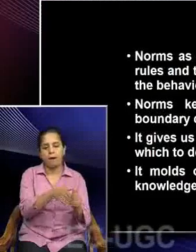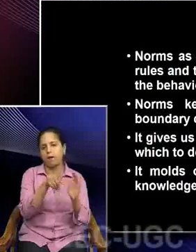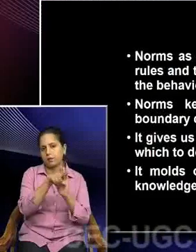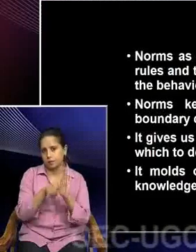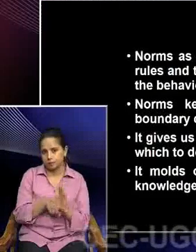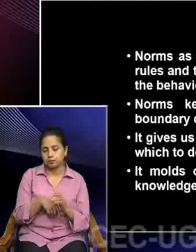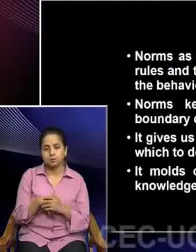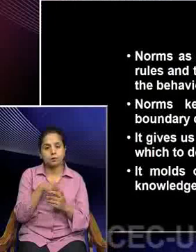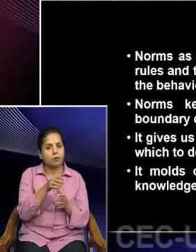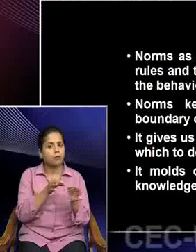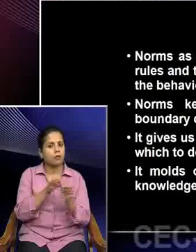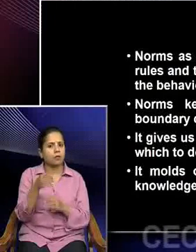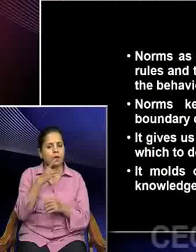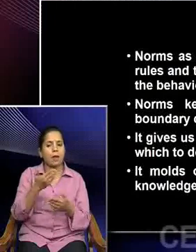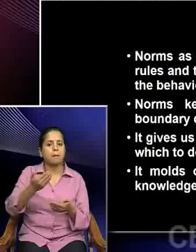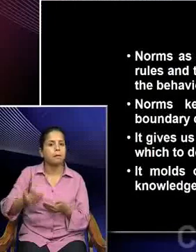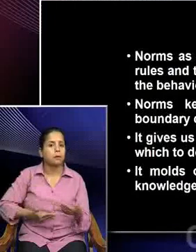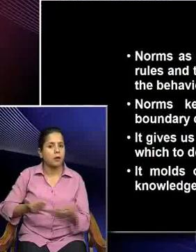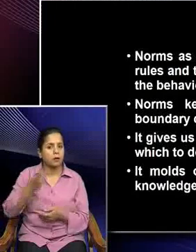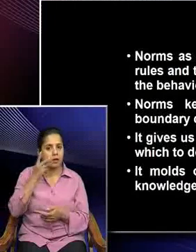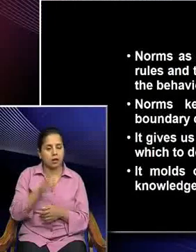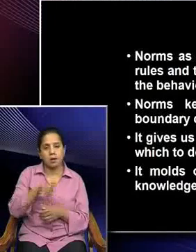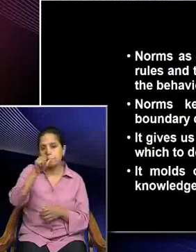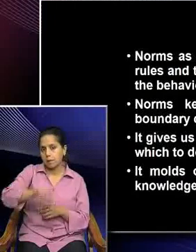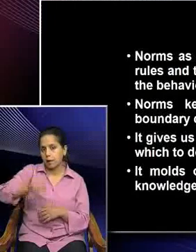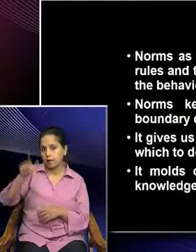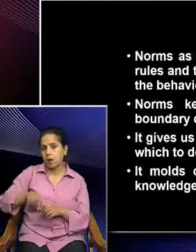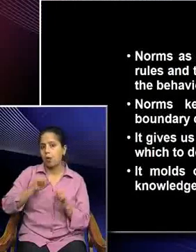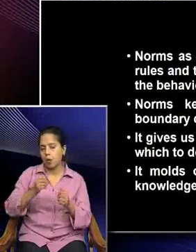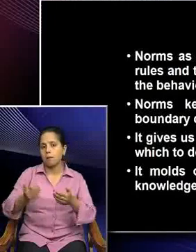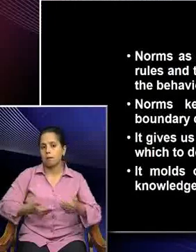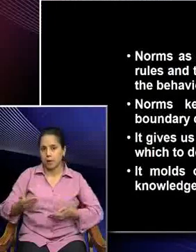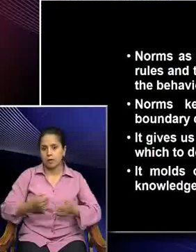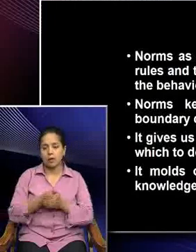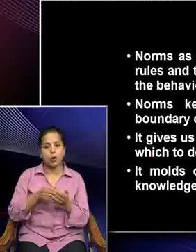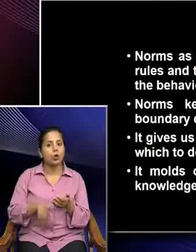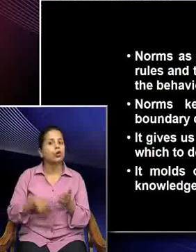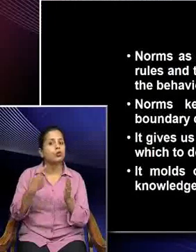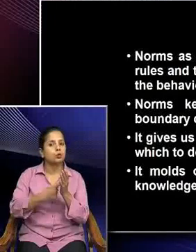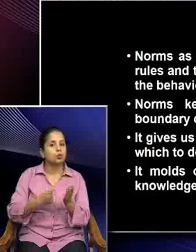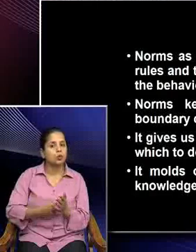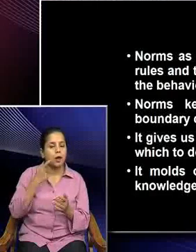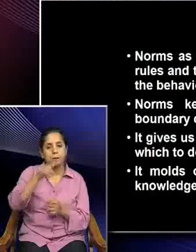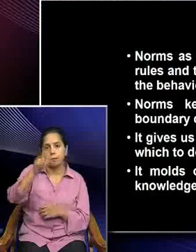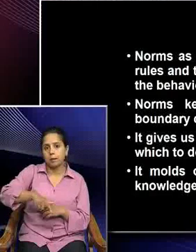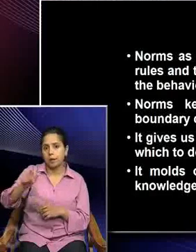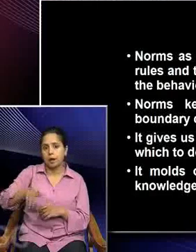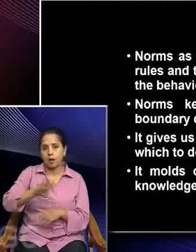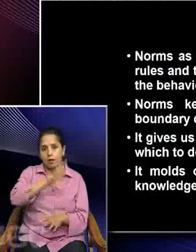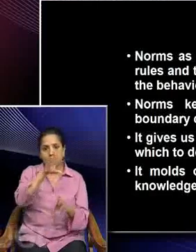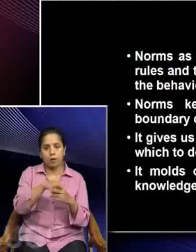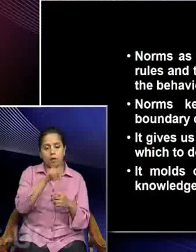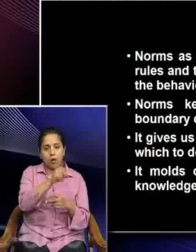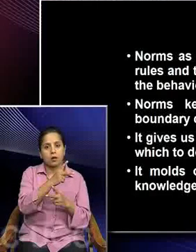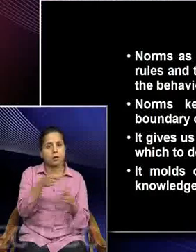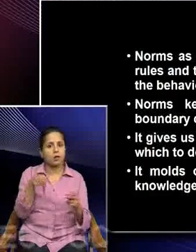which specify the behavior of an individual. Norms keep a person within the boundary